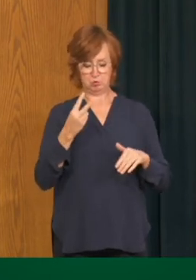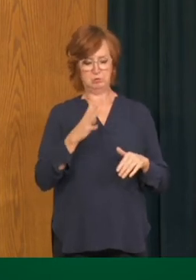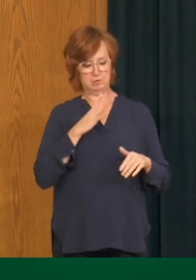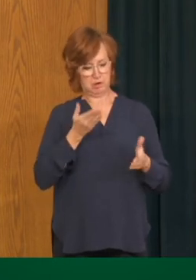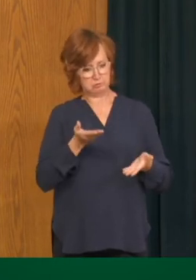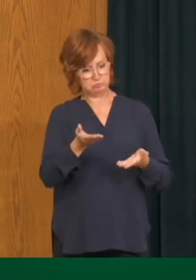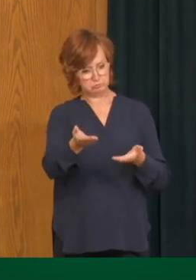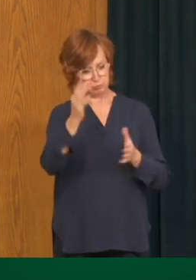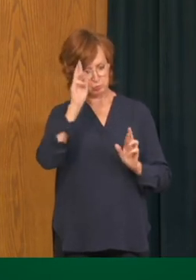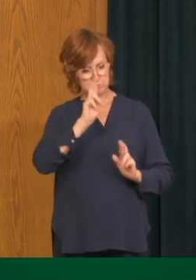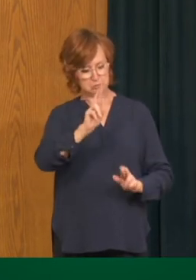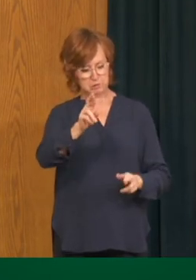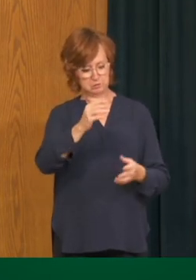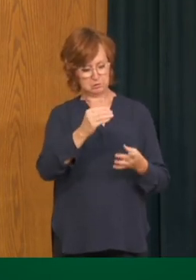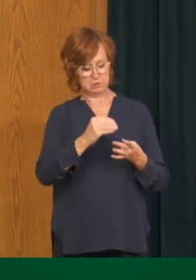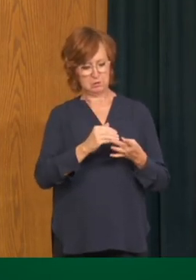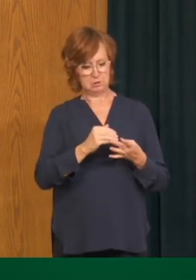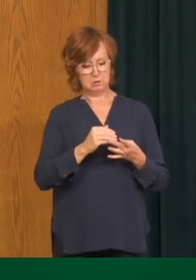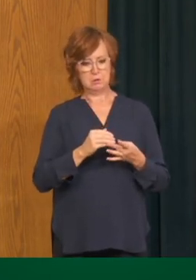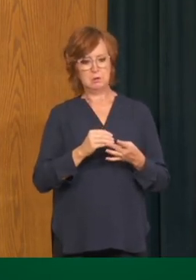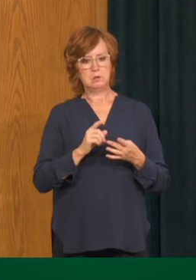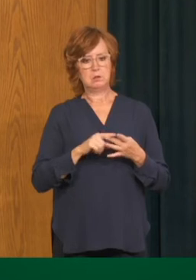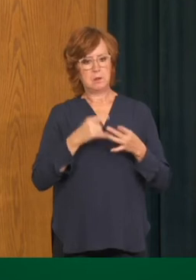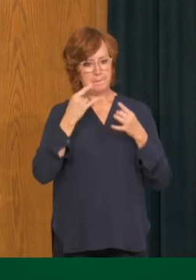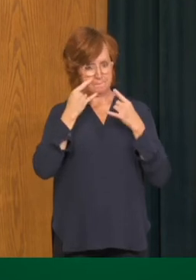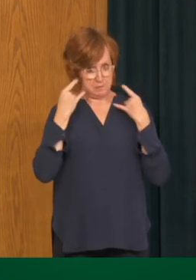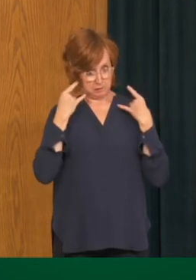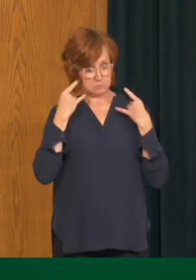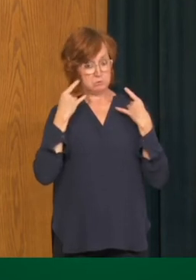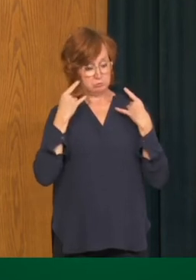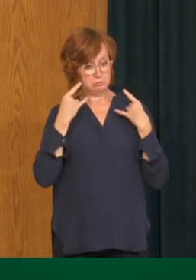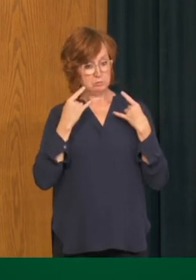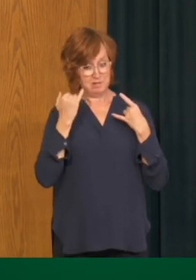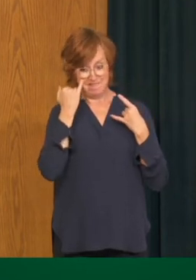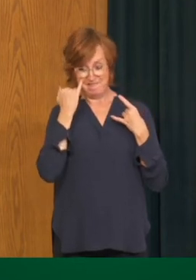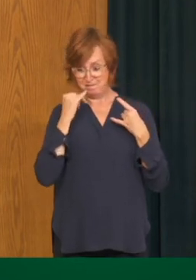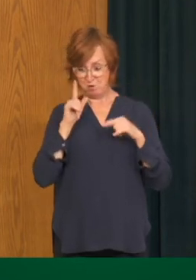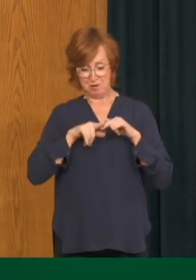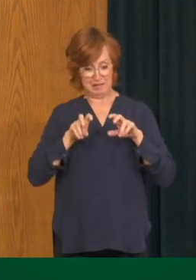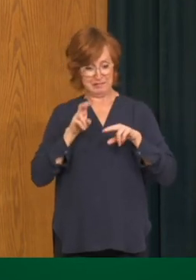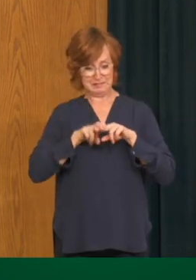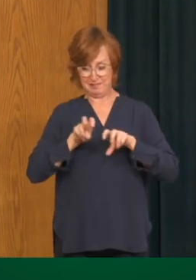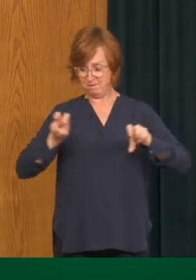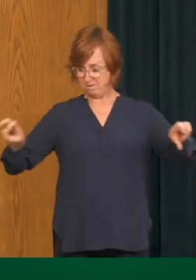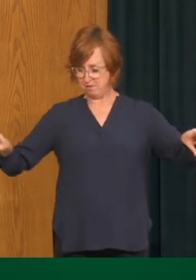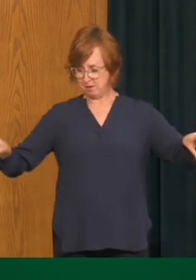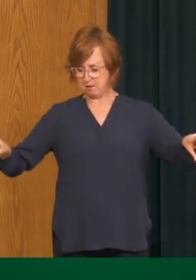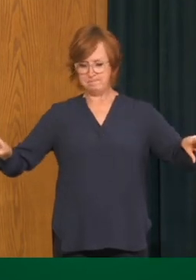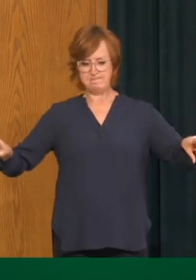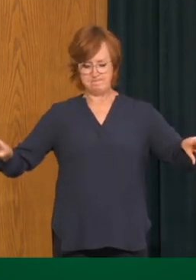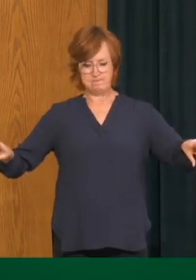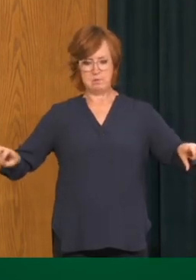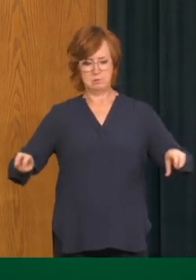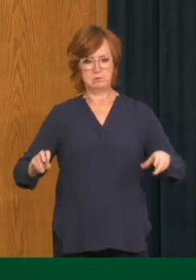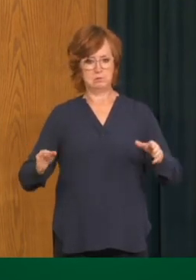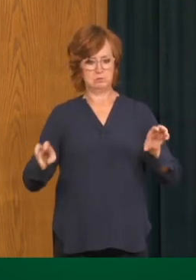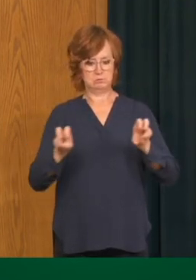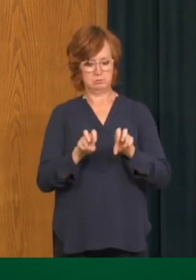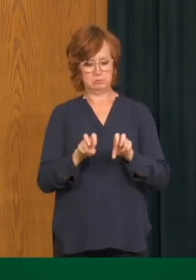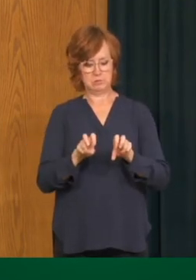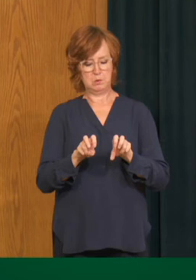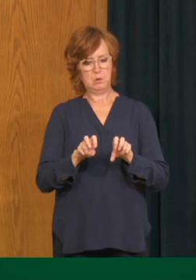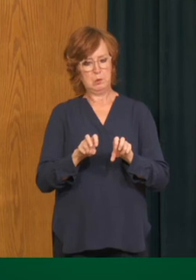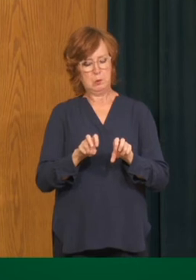levels, and that is a layer of protection, is to have some degree of mandatory masking for the higher risk students here